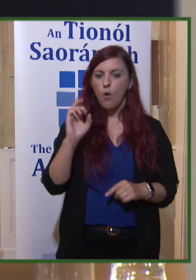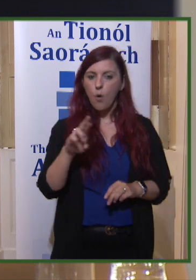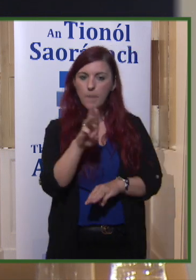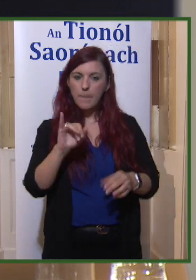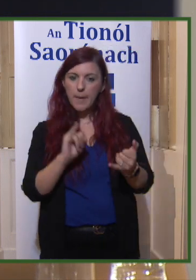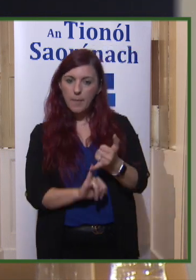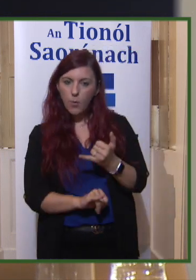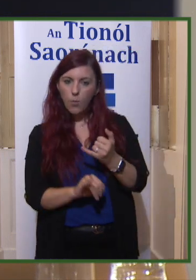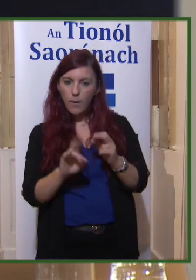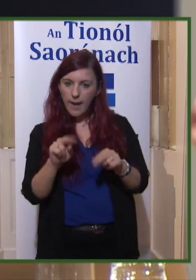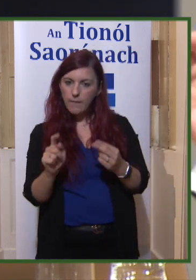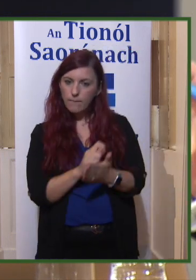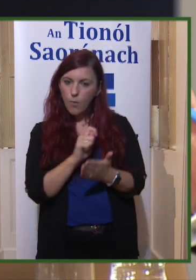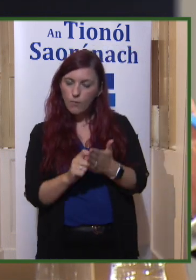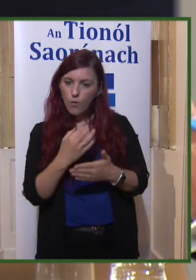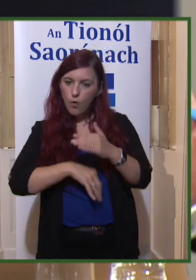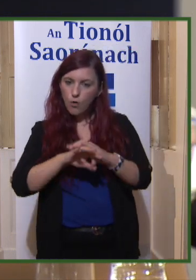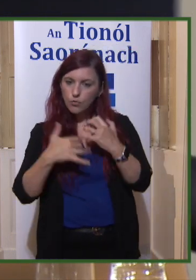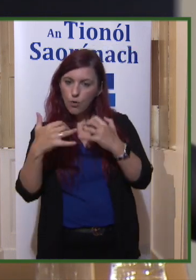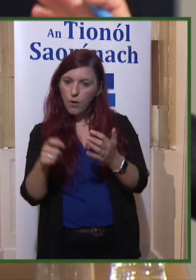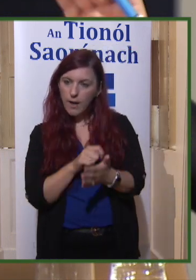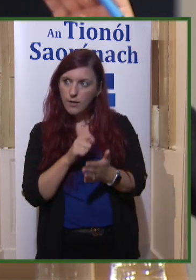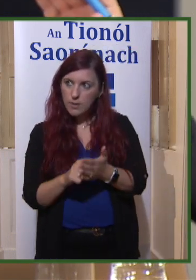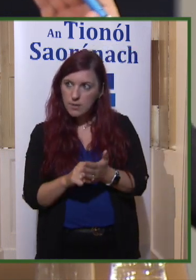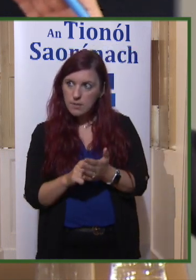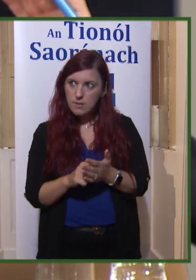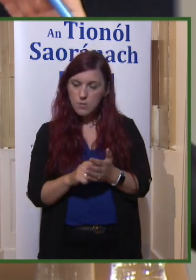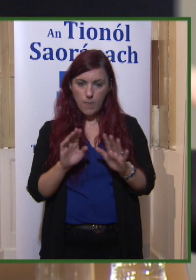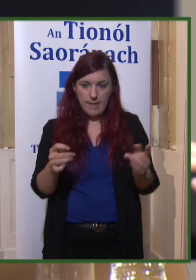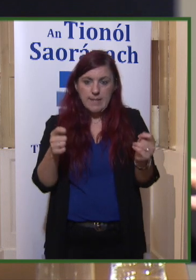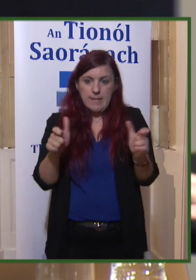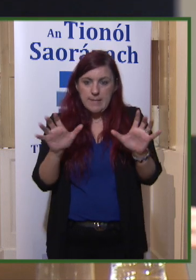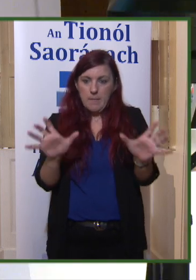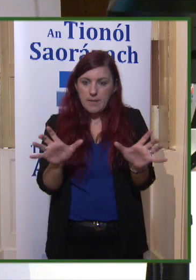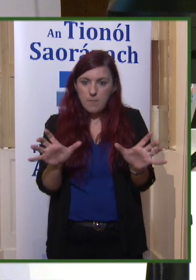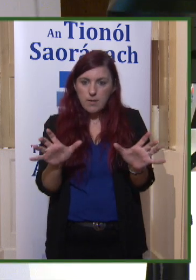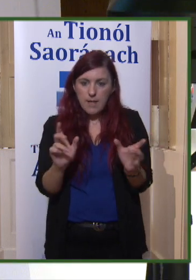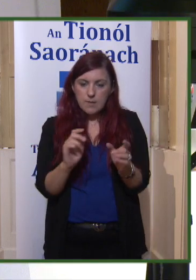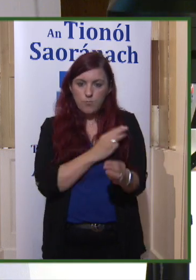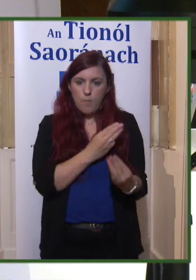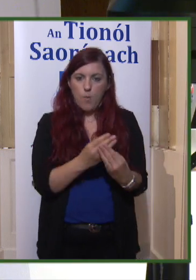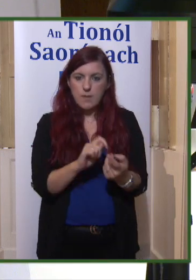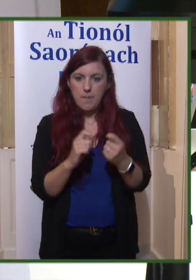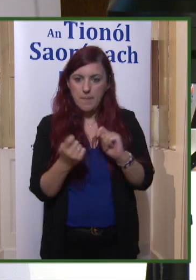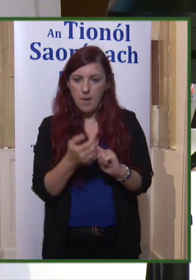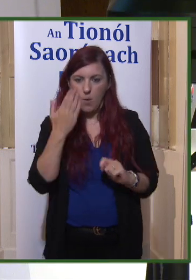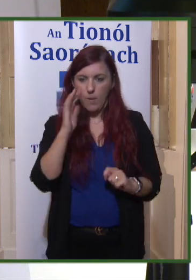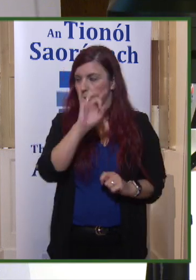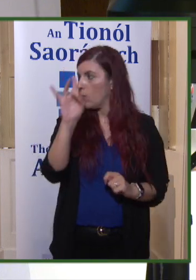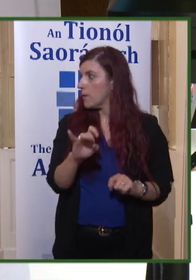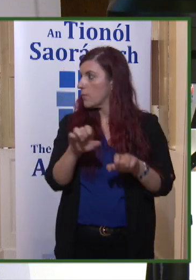to vote in all elections. Is it as simple as that? Okay, so that's the proposed amendment. Now, we've got a question on that from